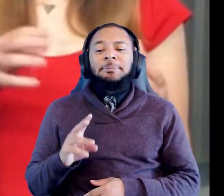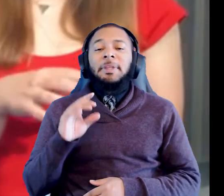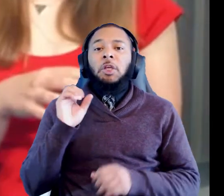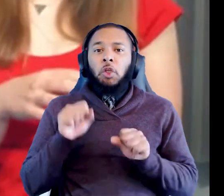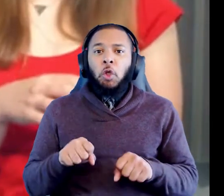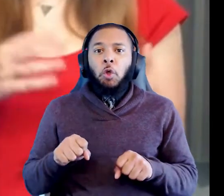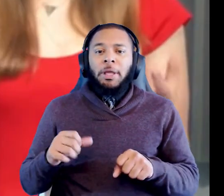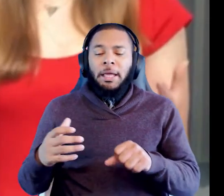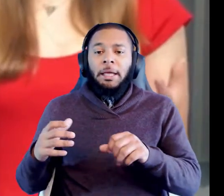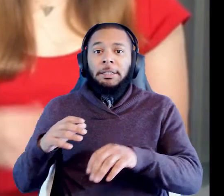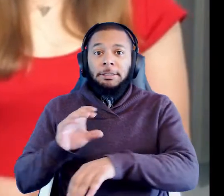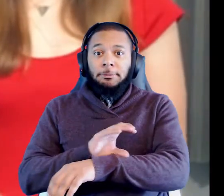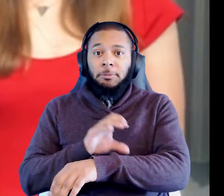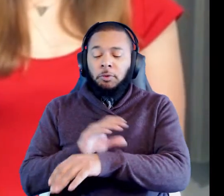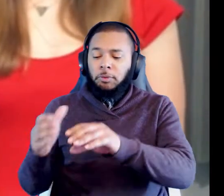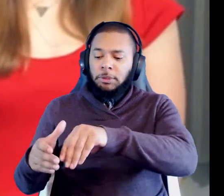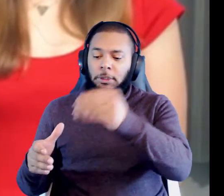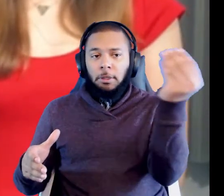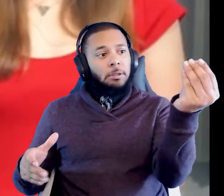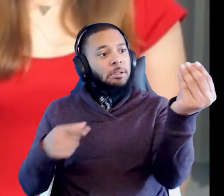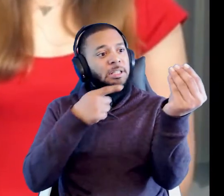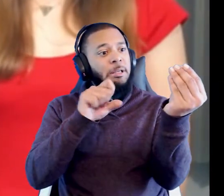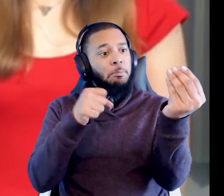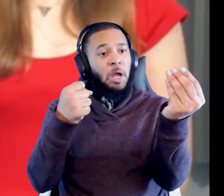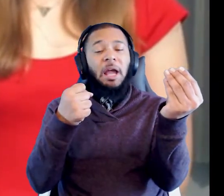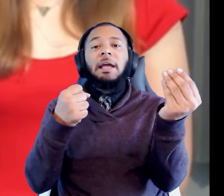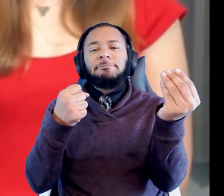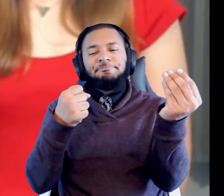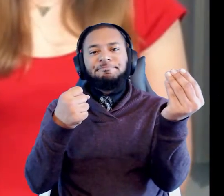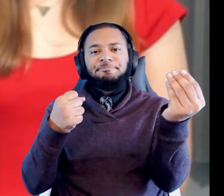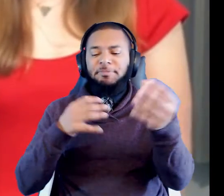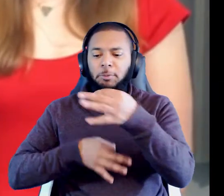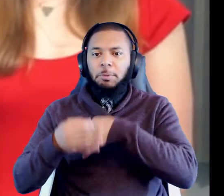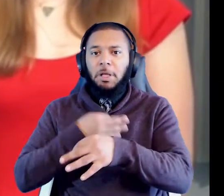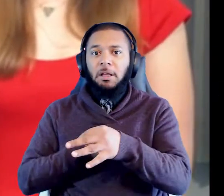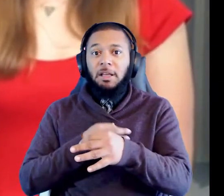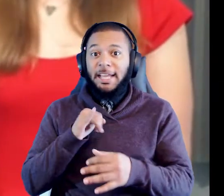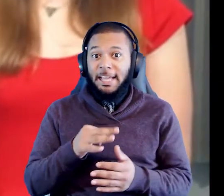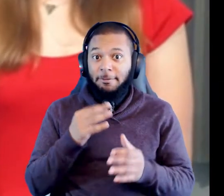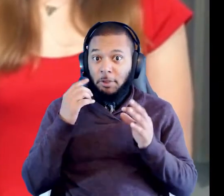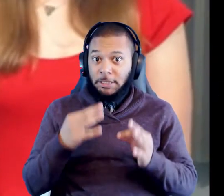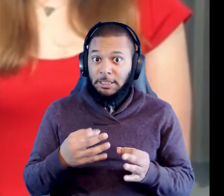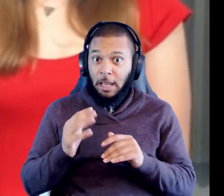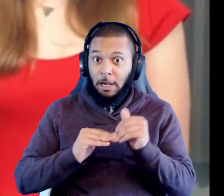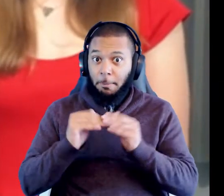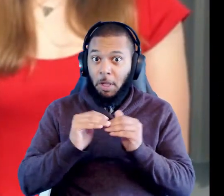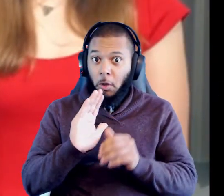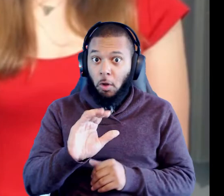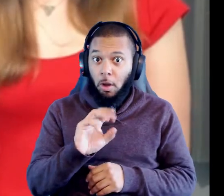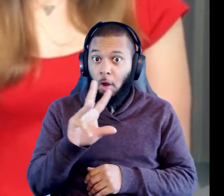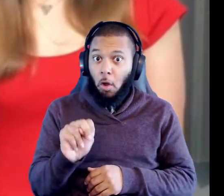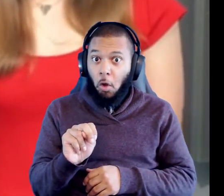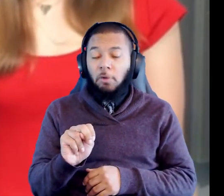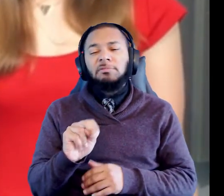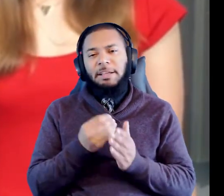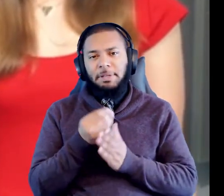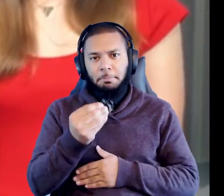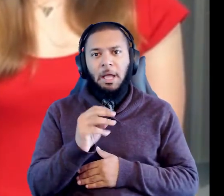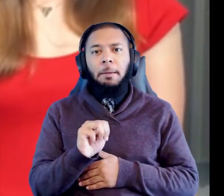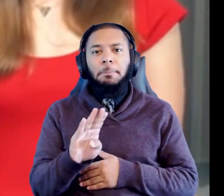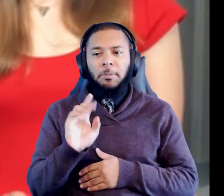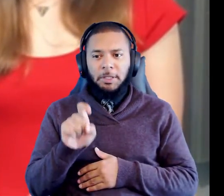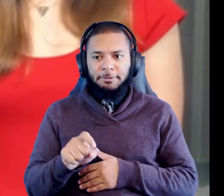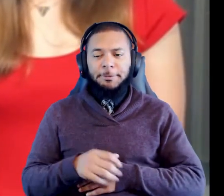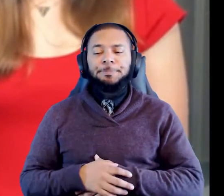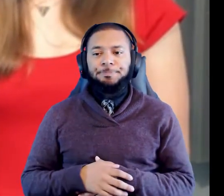you can take out or put back in if it's broken and it's a piece that you'll need to buy if you ever decide to build your own computer our third